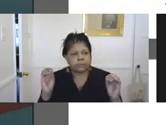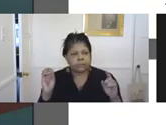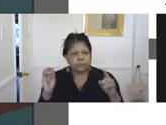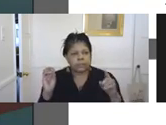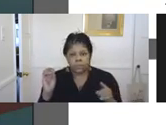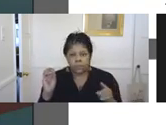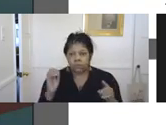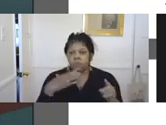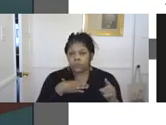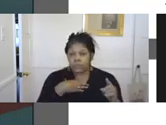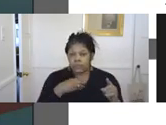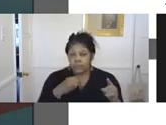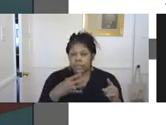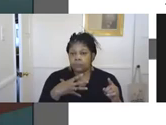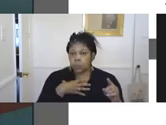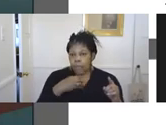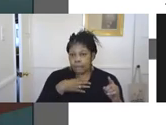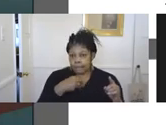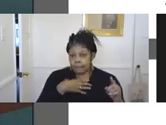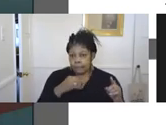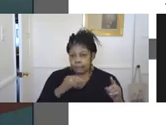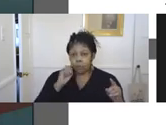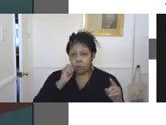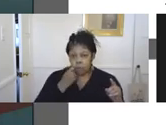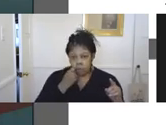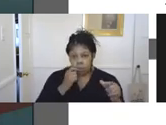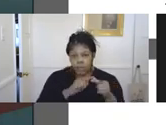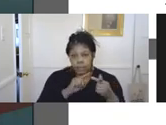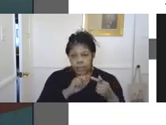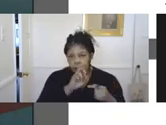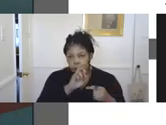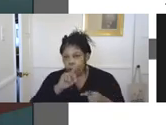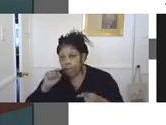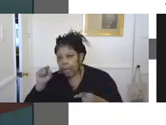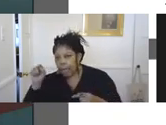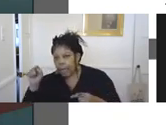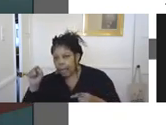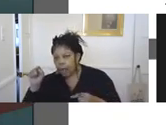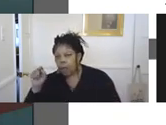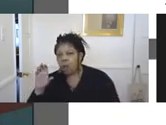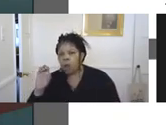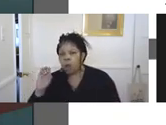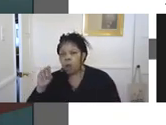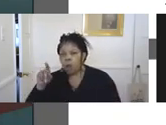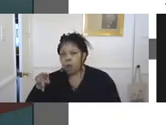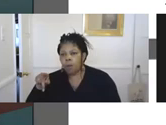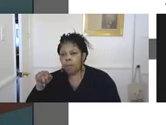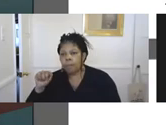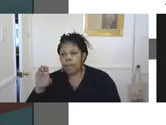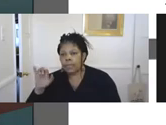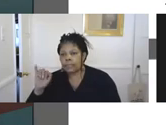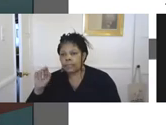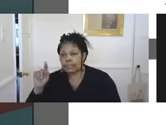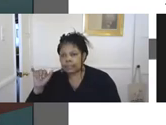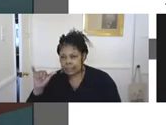select white. That's cool. And now I'm going to go back here and I'm going to change the opacity of all of these to about, I think they wanted